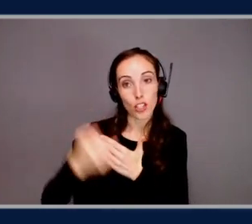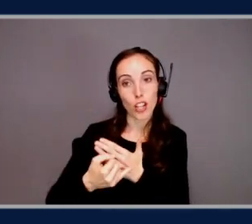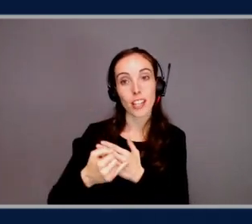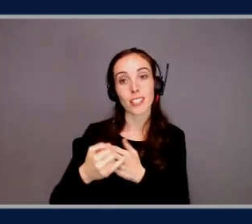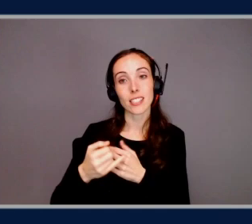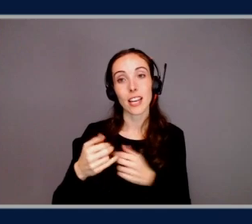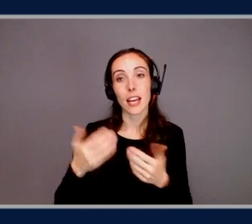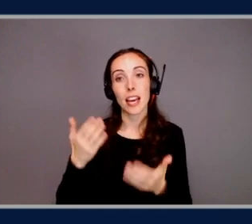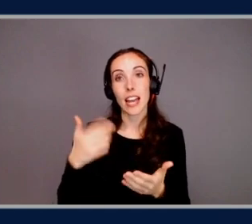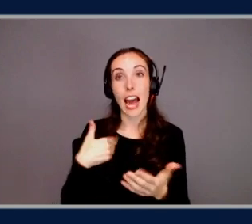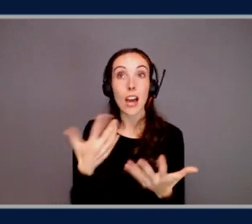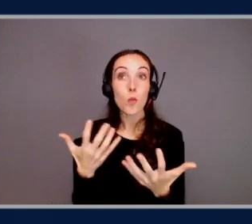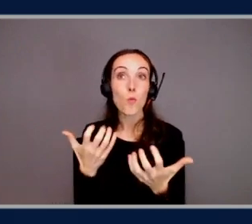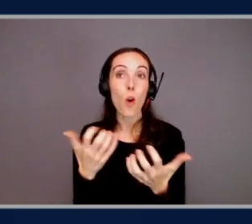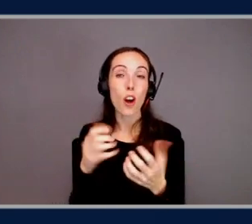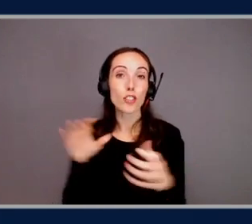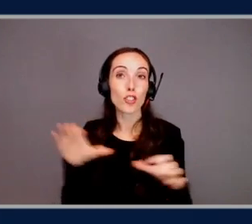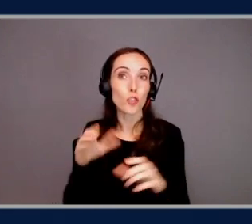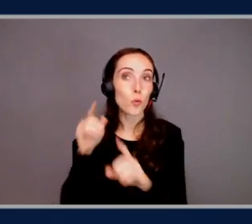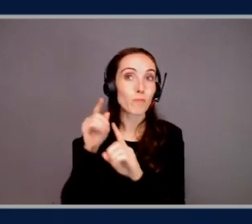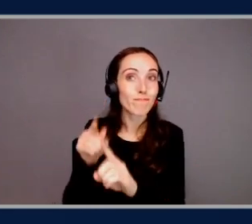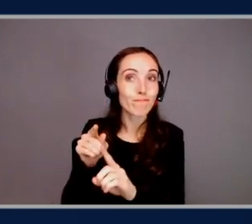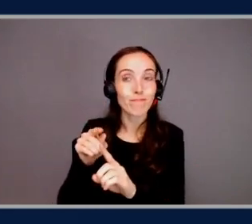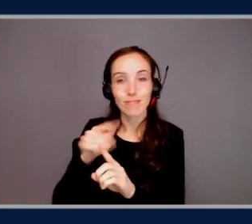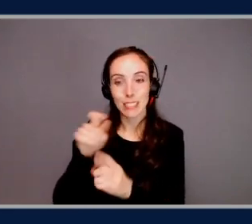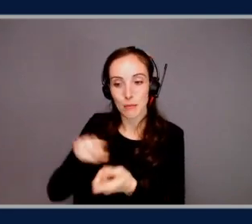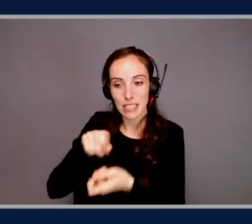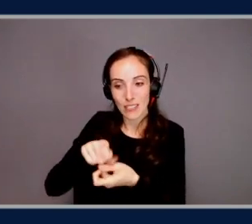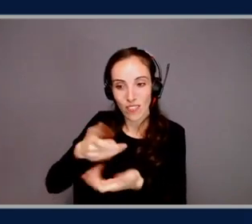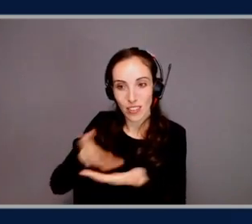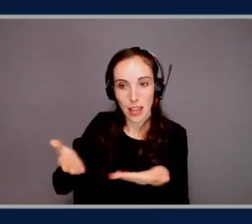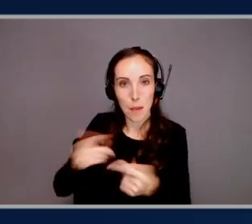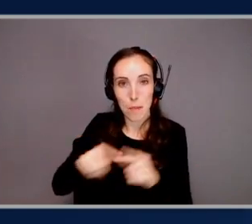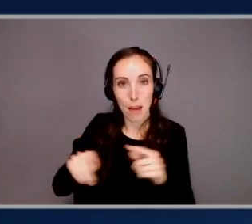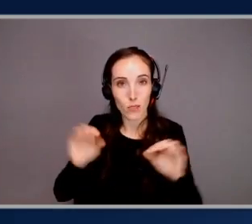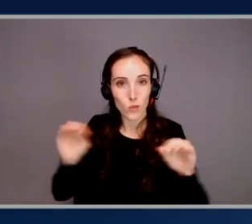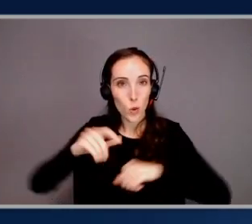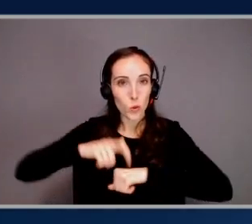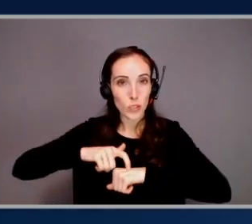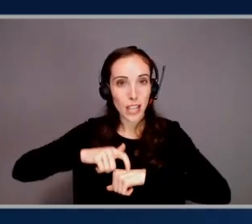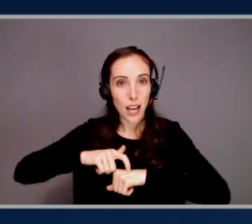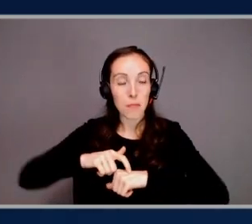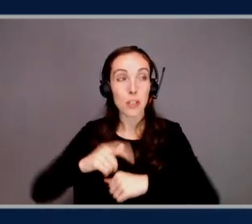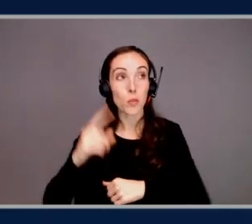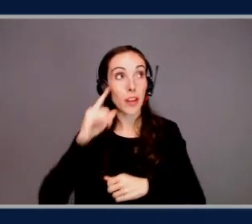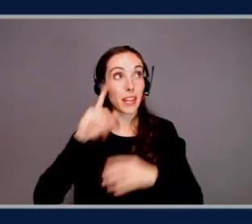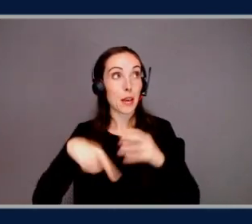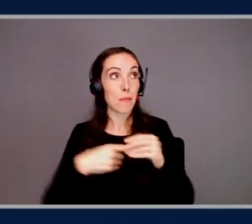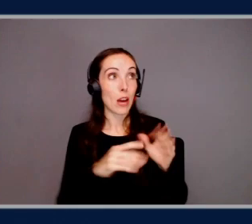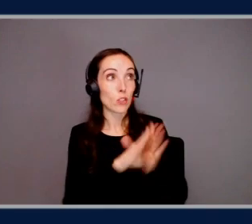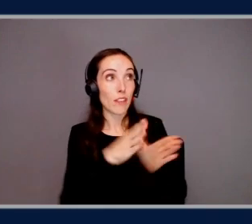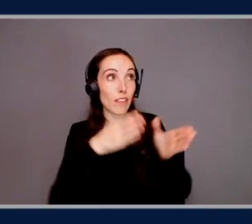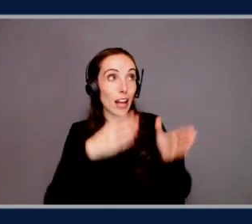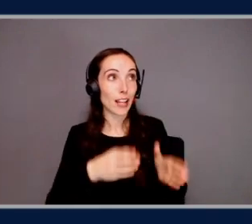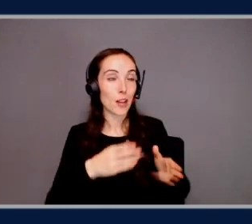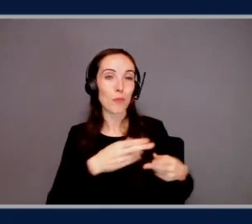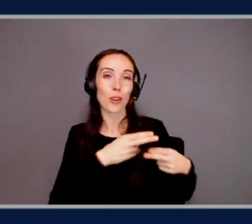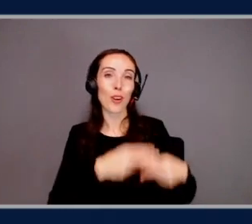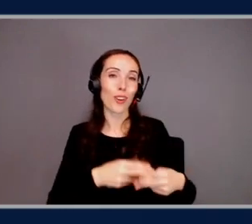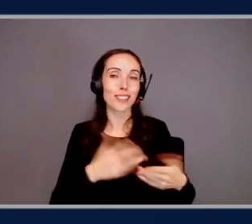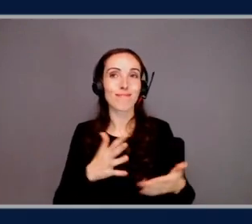like to accomplish, but didn't have time to do it. And I think about like the developers that are traditionally called like the 10x